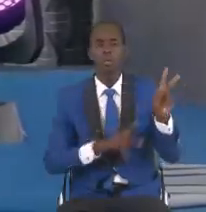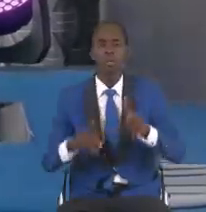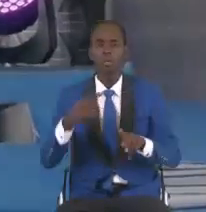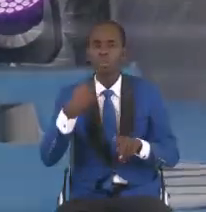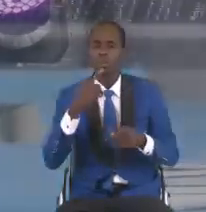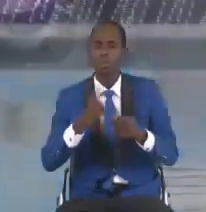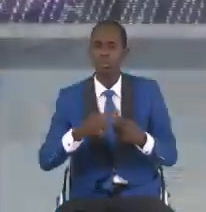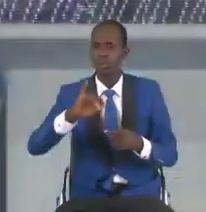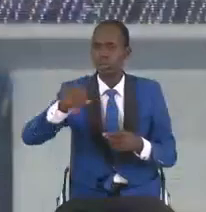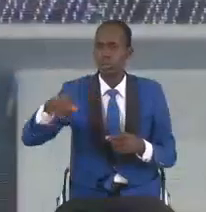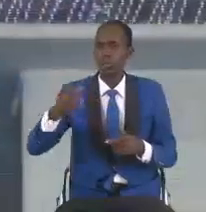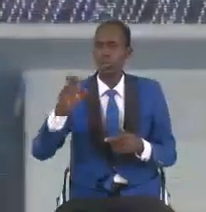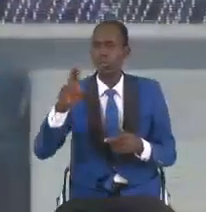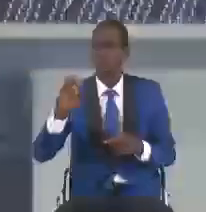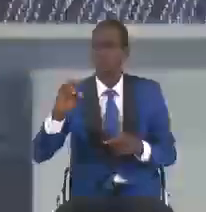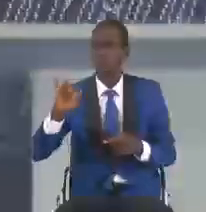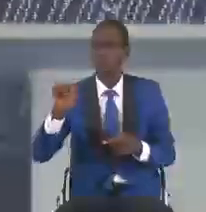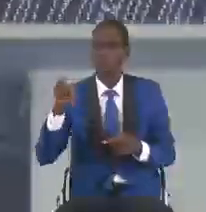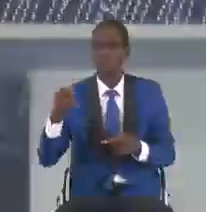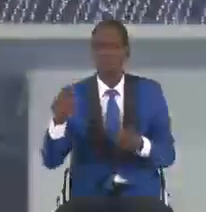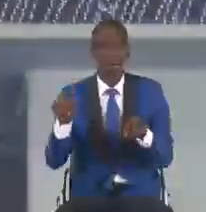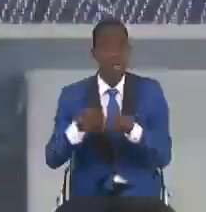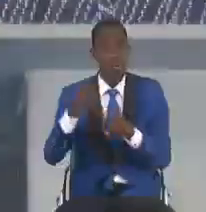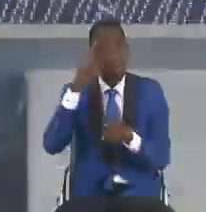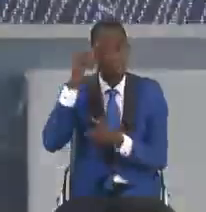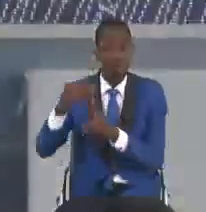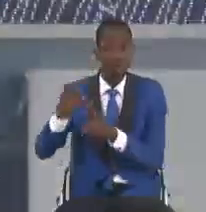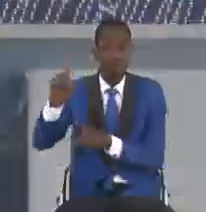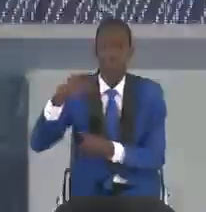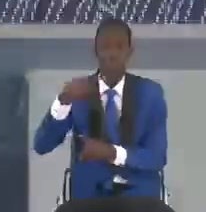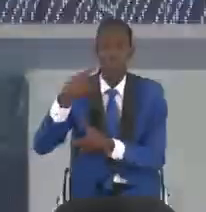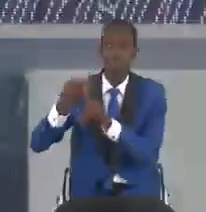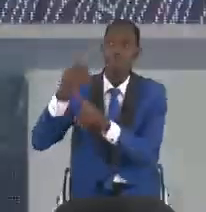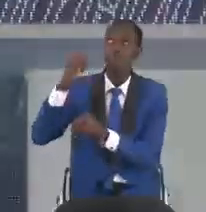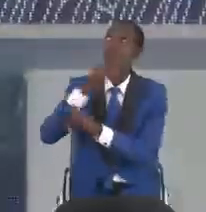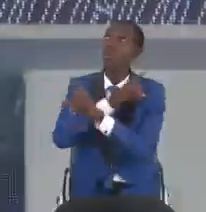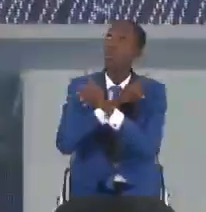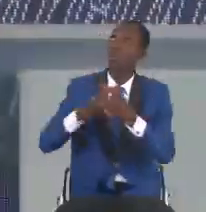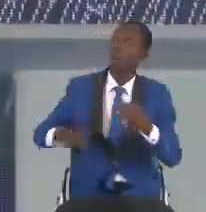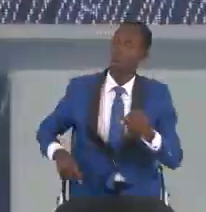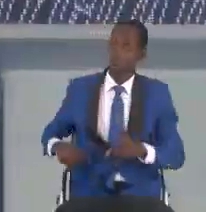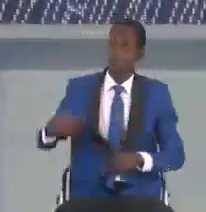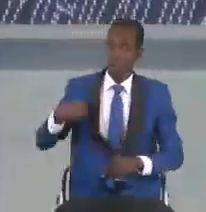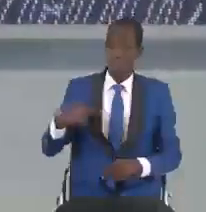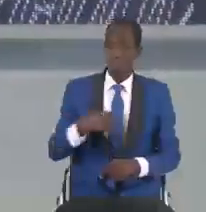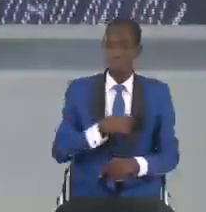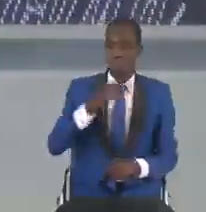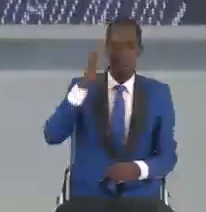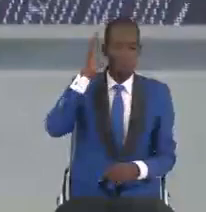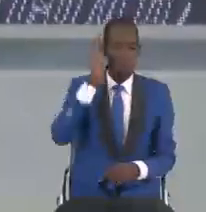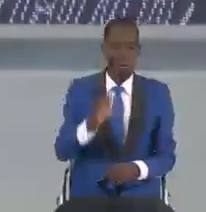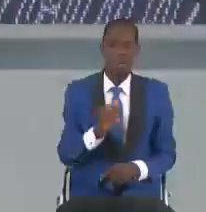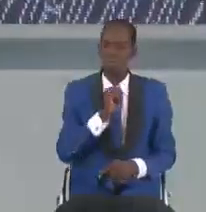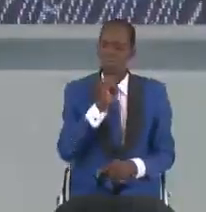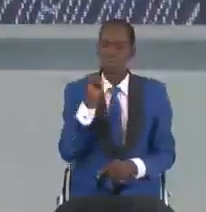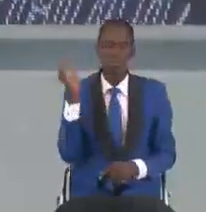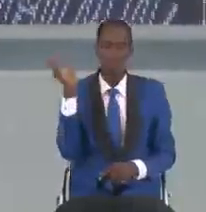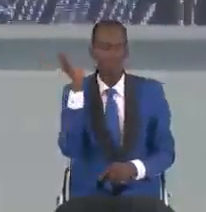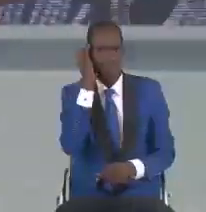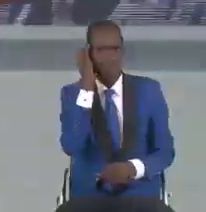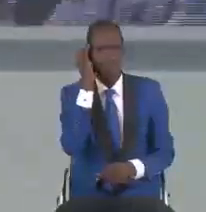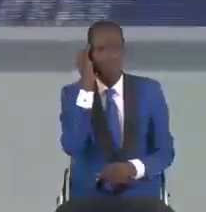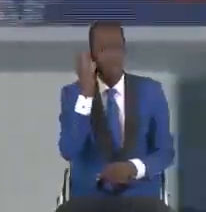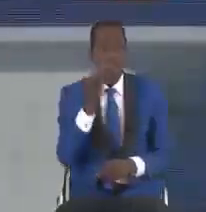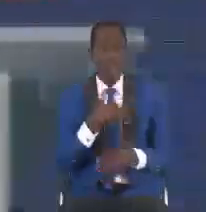Jeremiah, as for the word you have spoken from the Lord, we will not hear. And